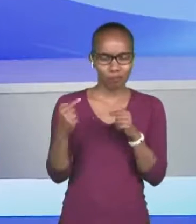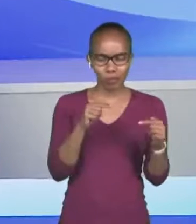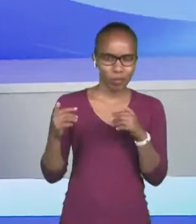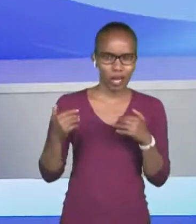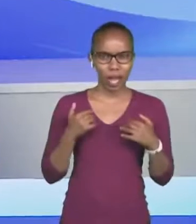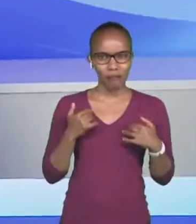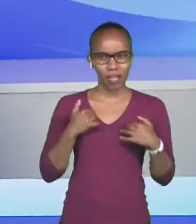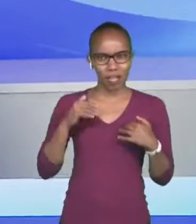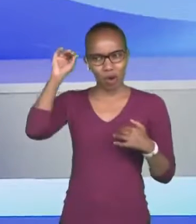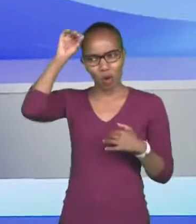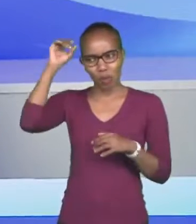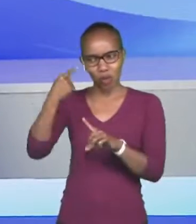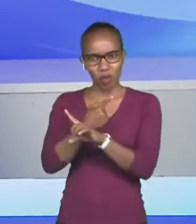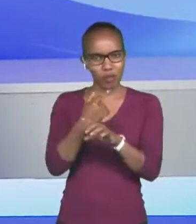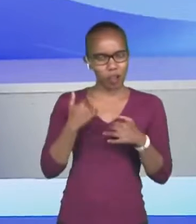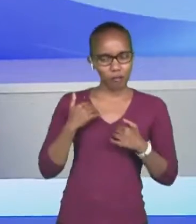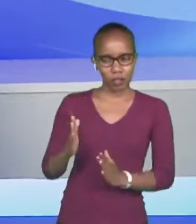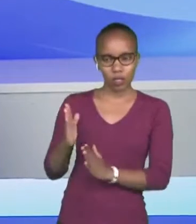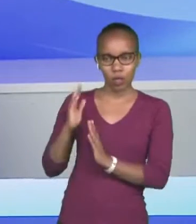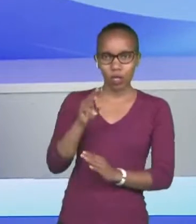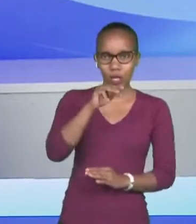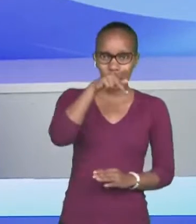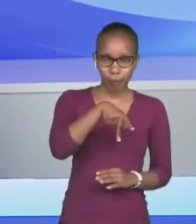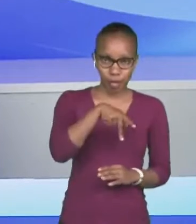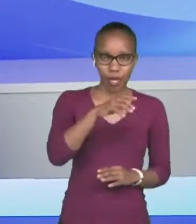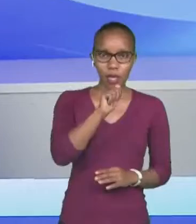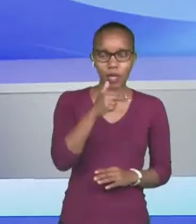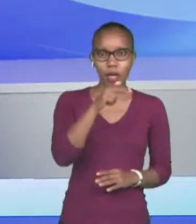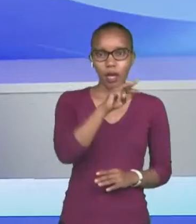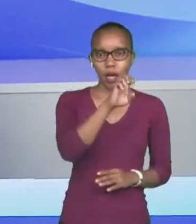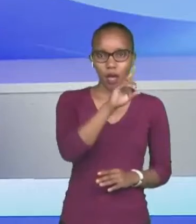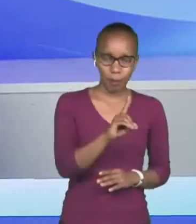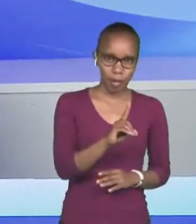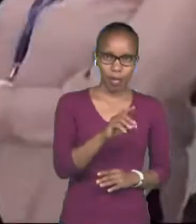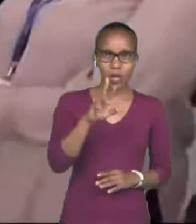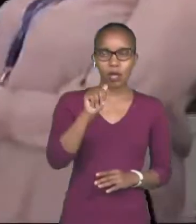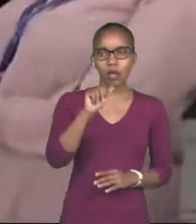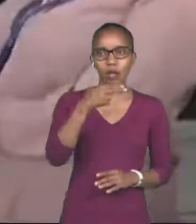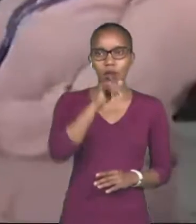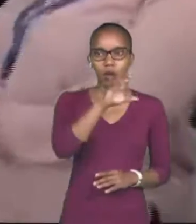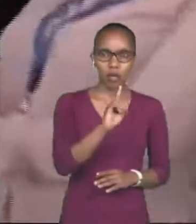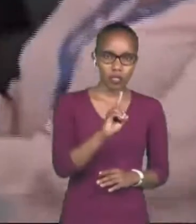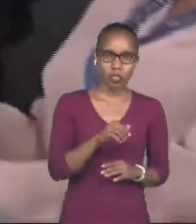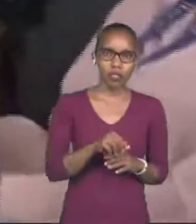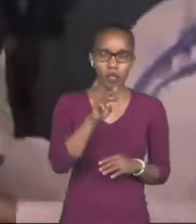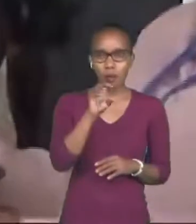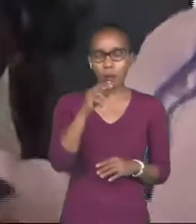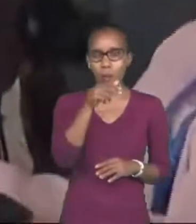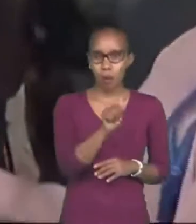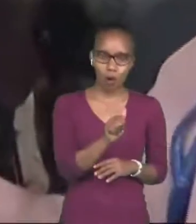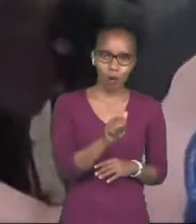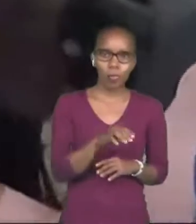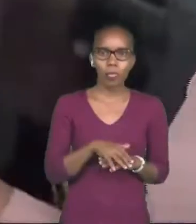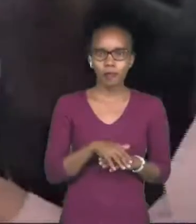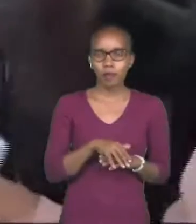raised eyebrows in security circles. The MPs are Ahmed Kolosh, Ibrahim Abdi, Rashid Kasim, Mohamed Hare, Omar Malim,